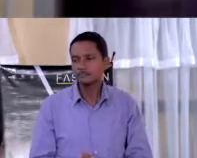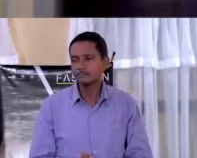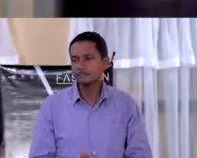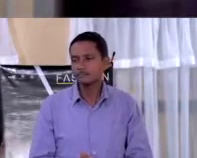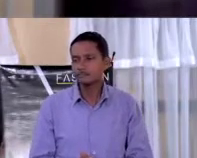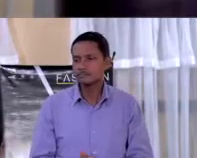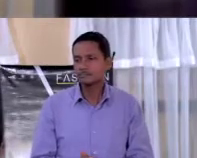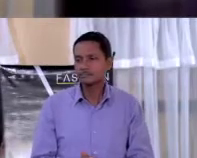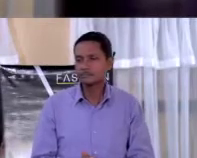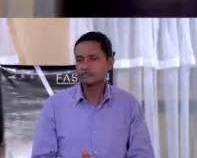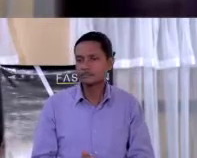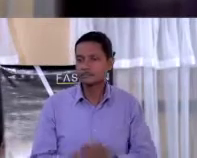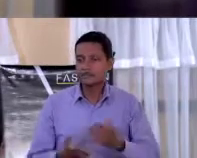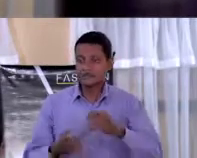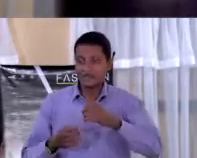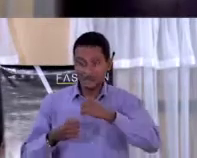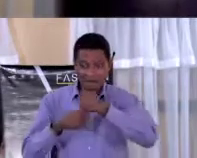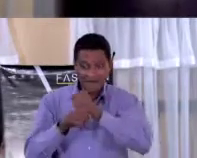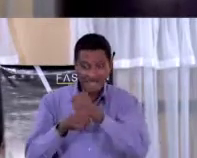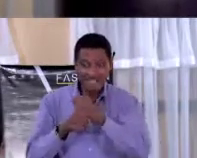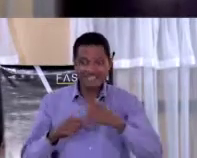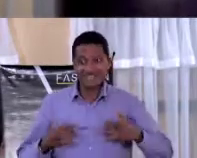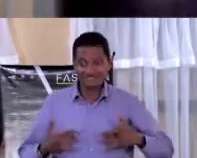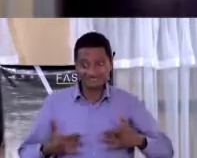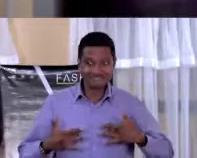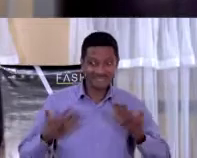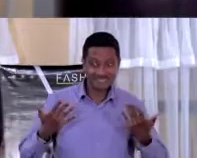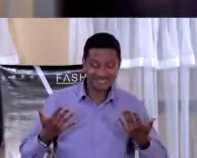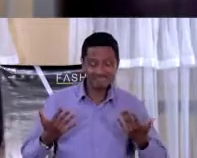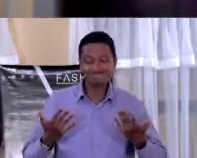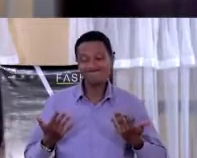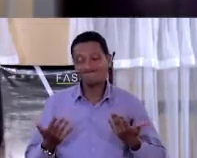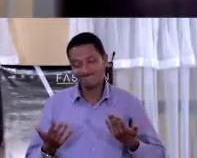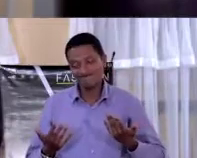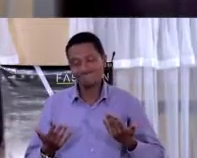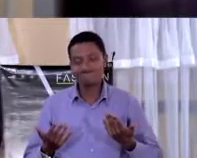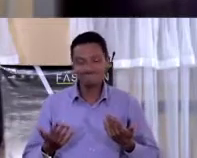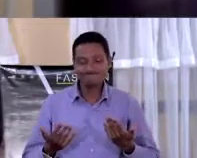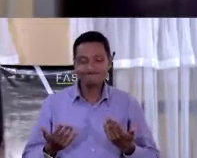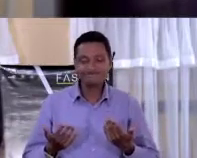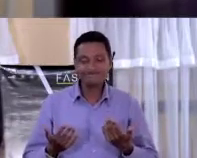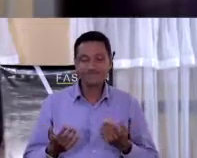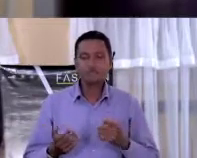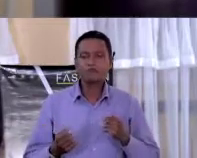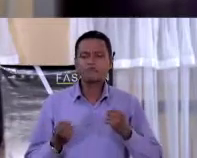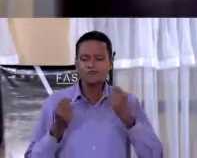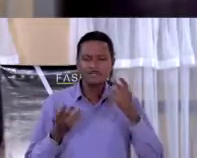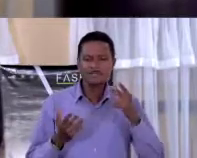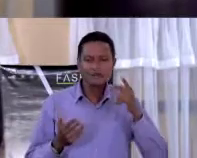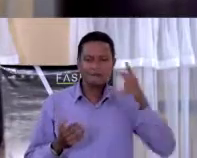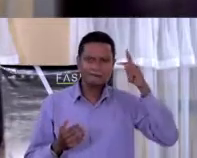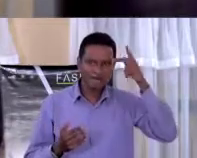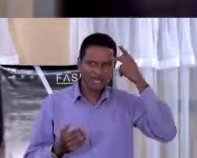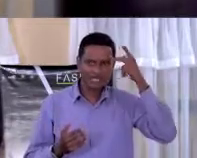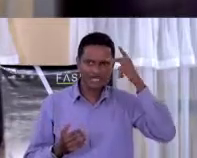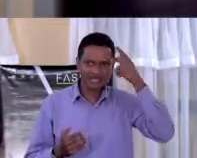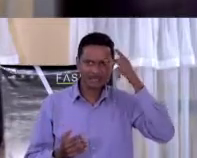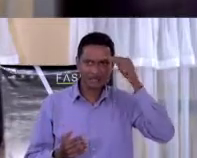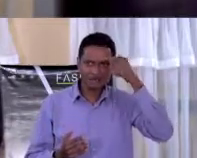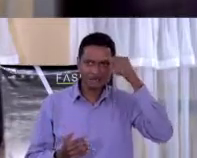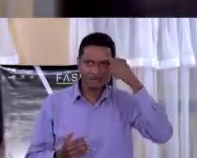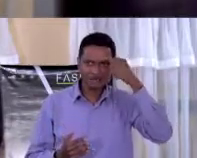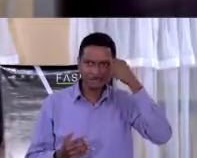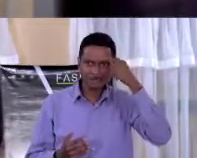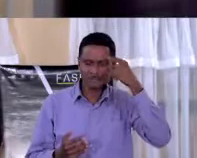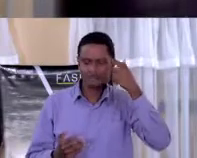the making of such events. There is a lot of politicking that interferes with